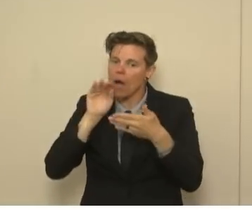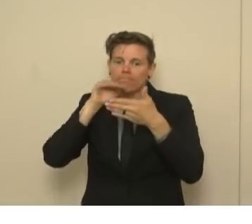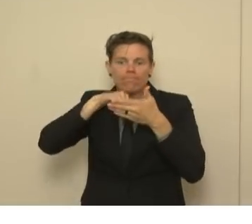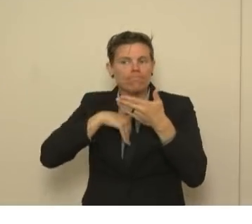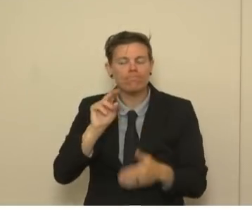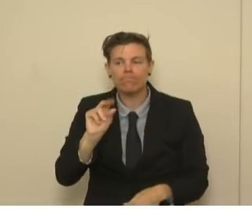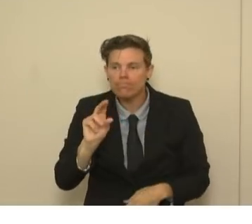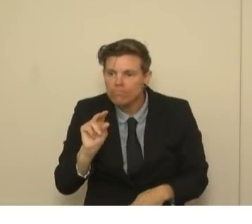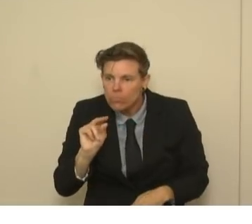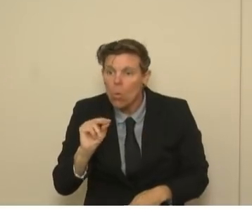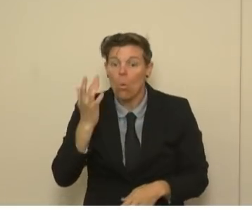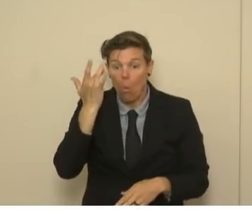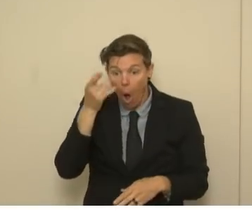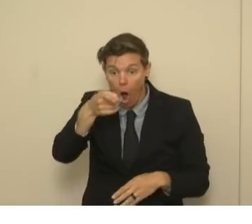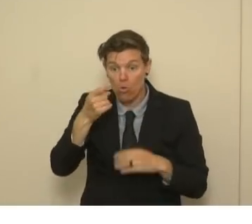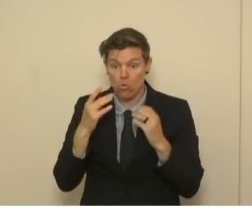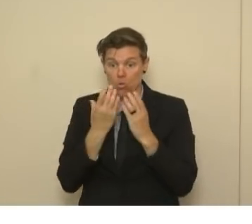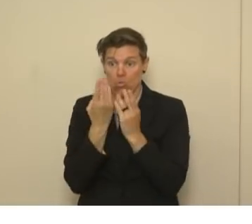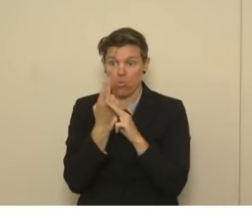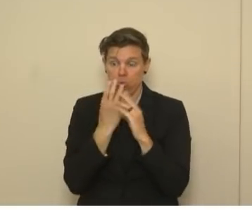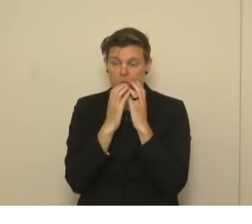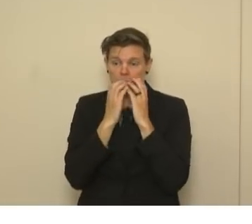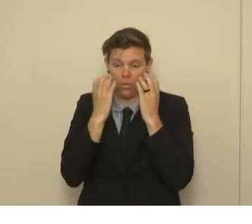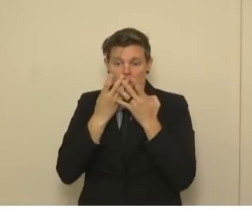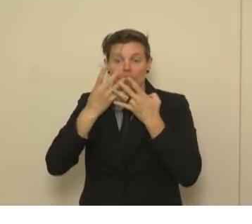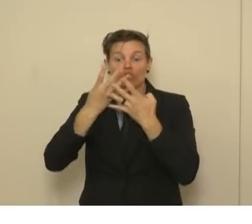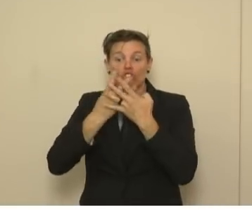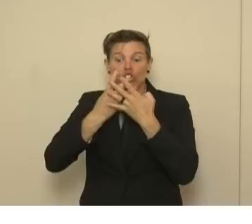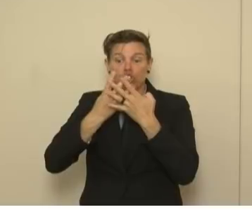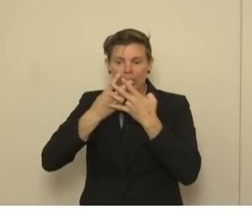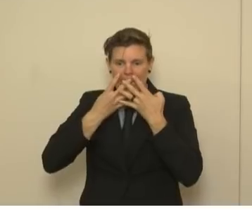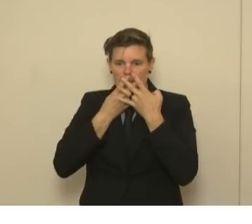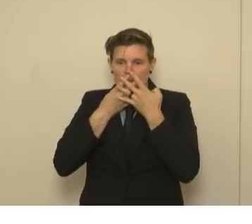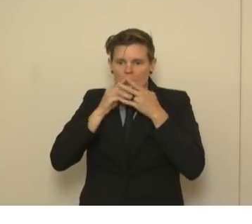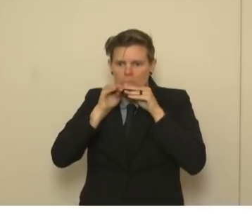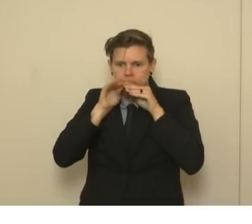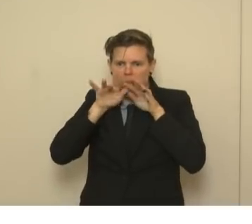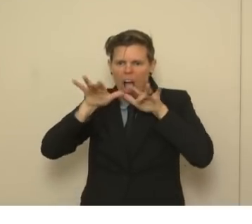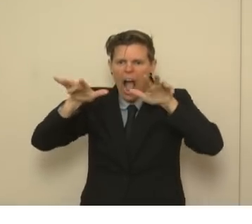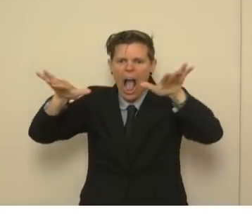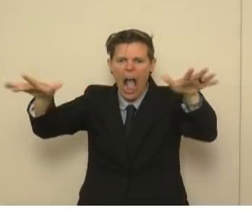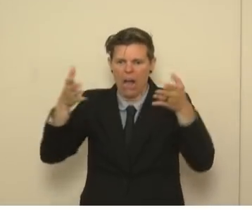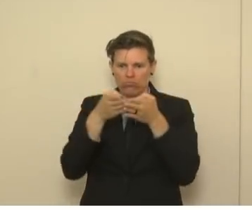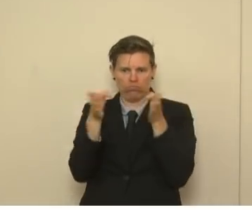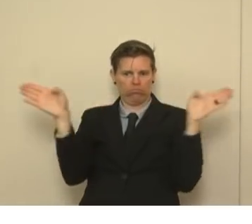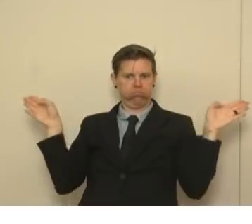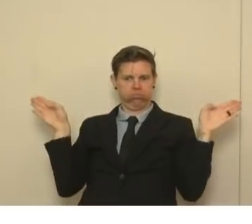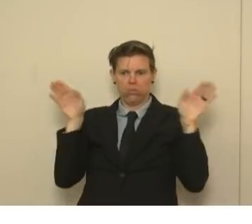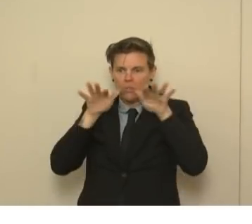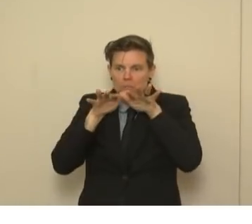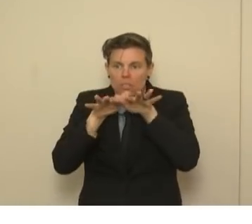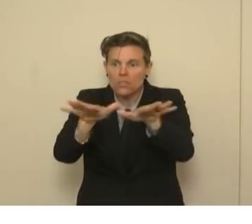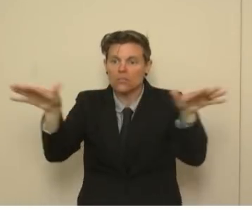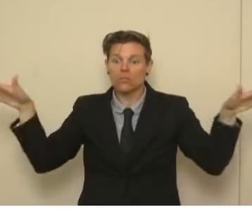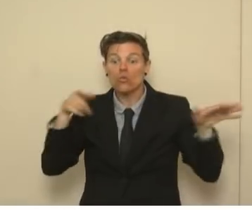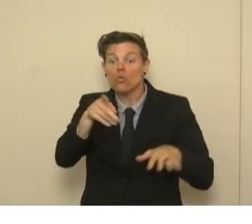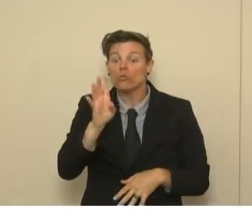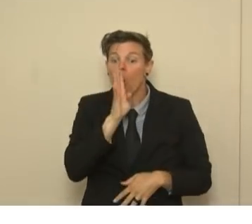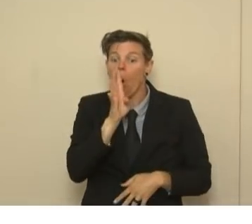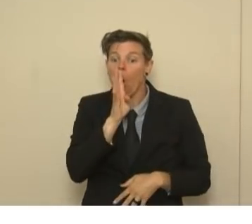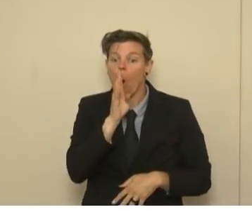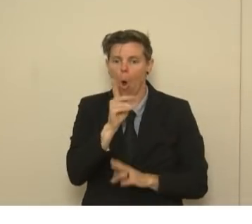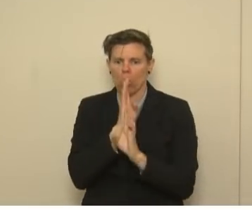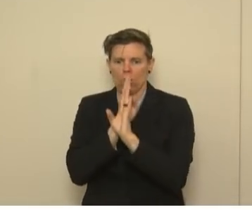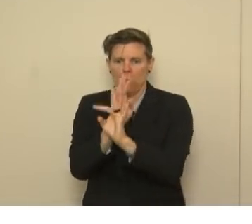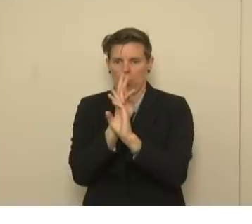shred some of the water droplets and actually broadcast more. So if you're in the bottom layer or the